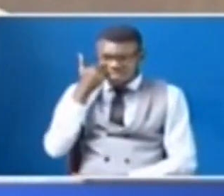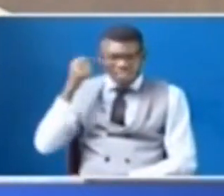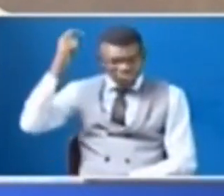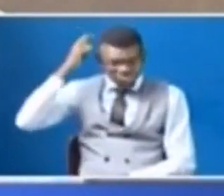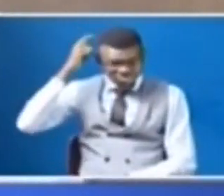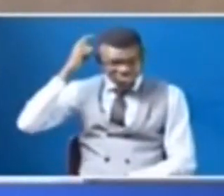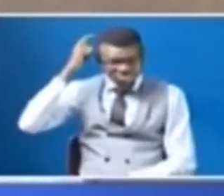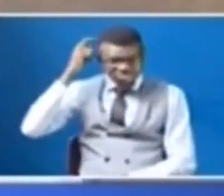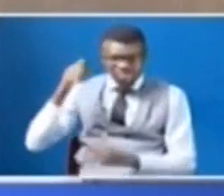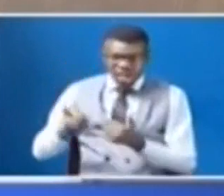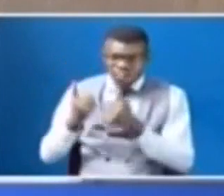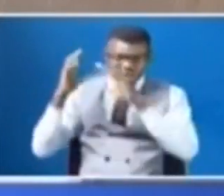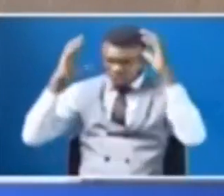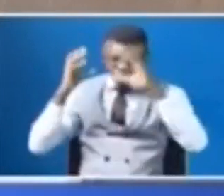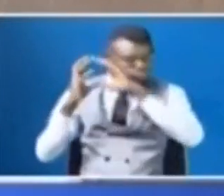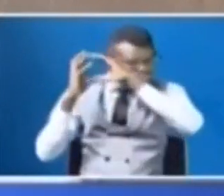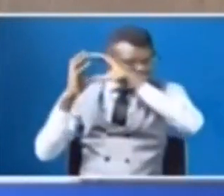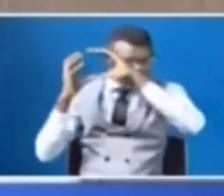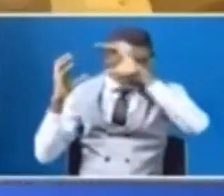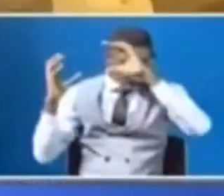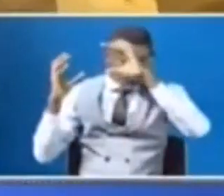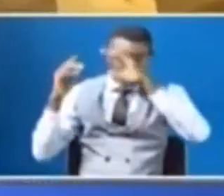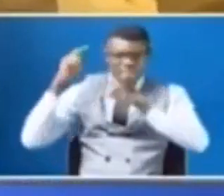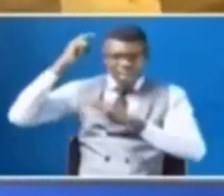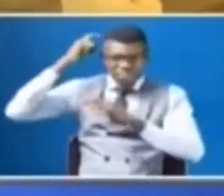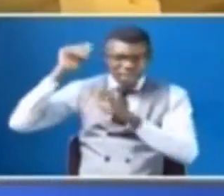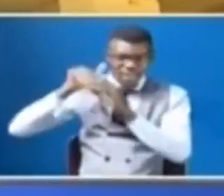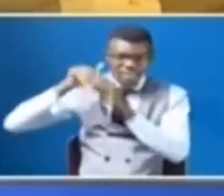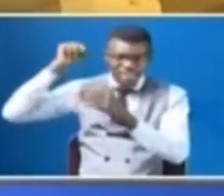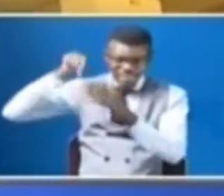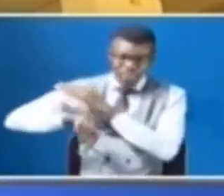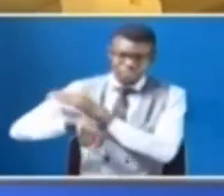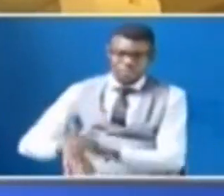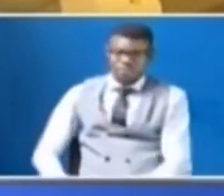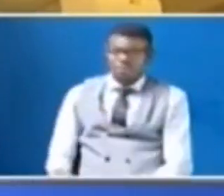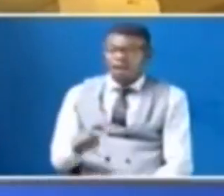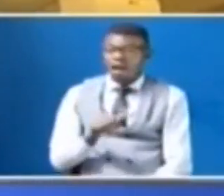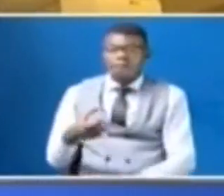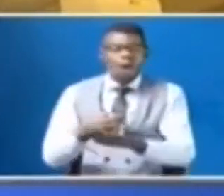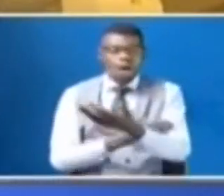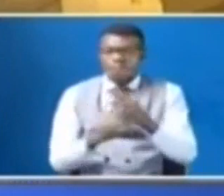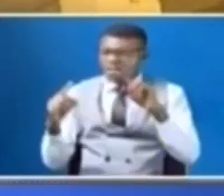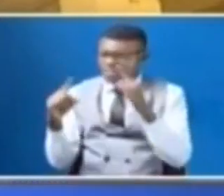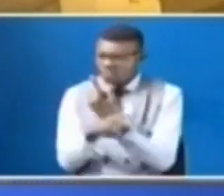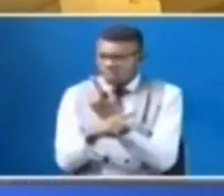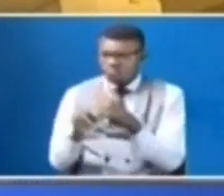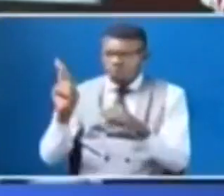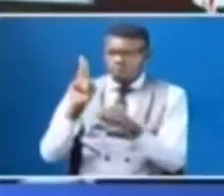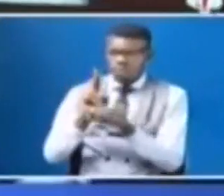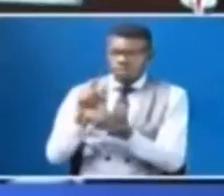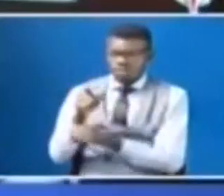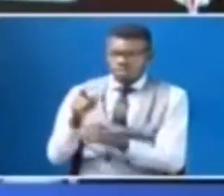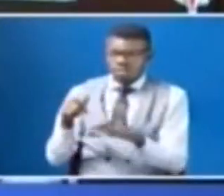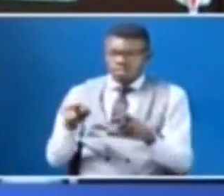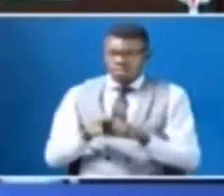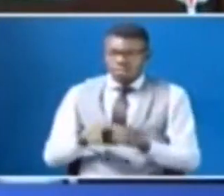tumors, which are usually very deep in the brain. Other cancers that can be managed with a CyberKnife are early